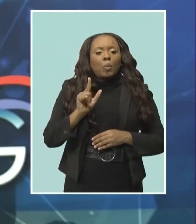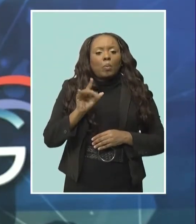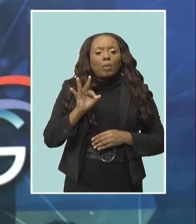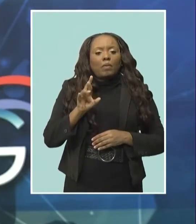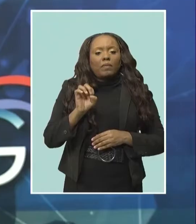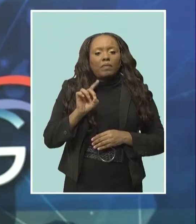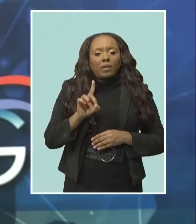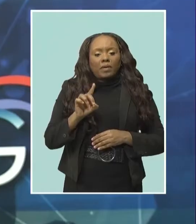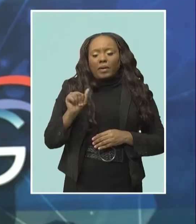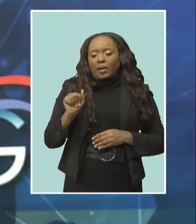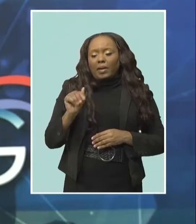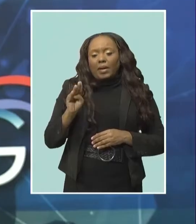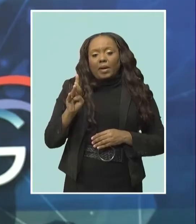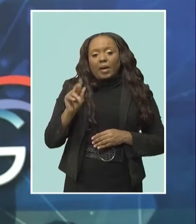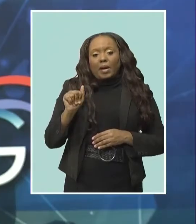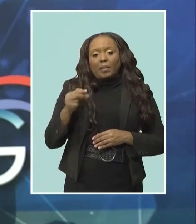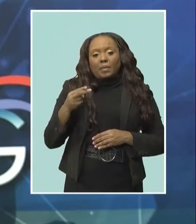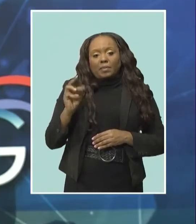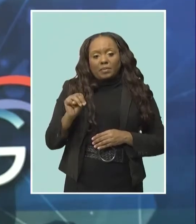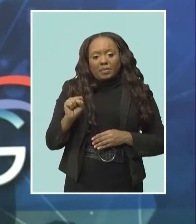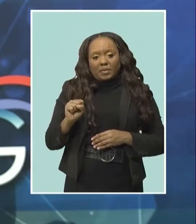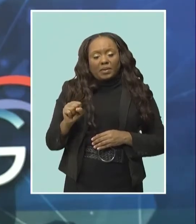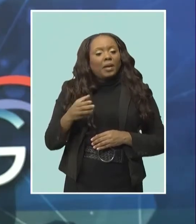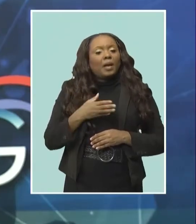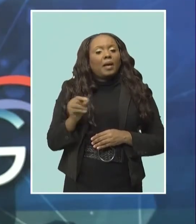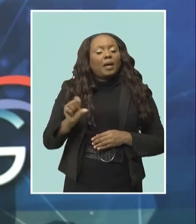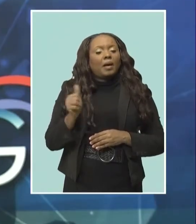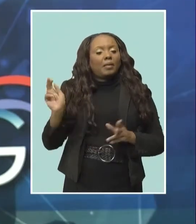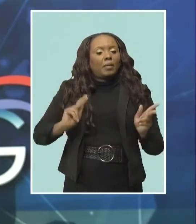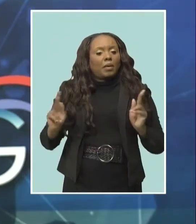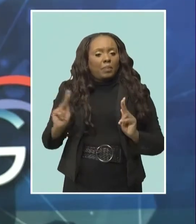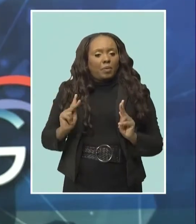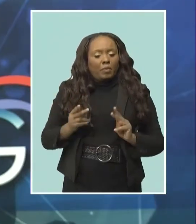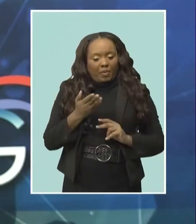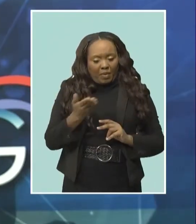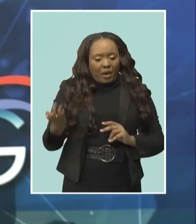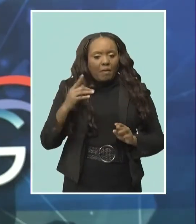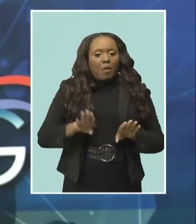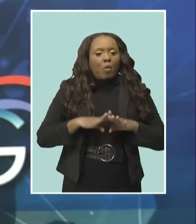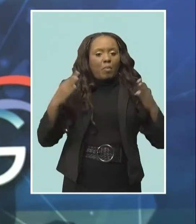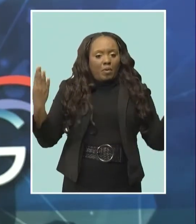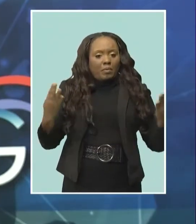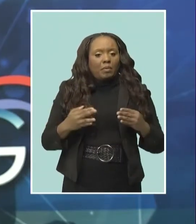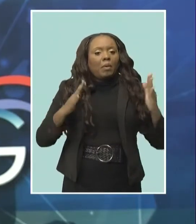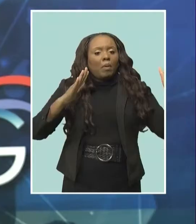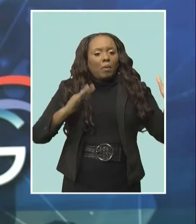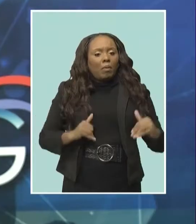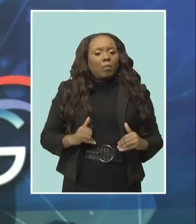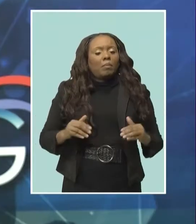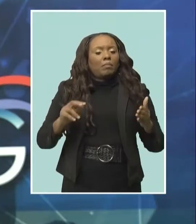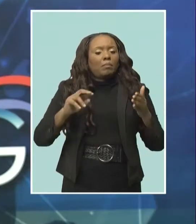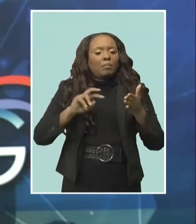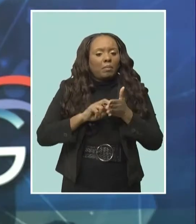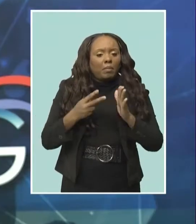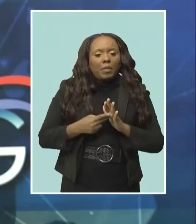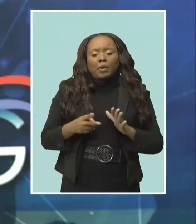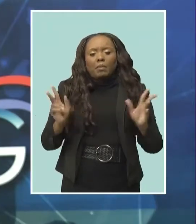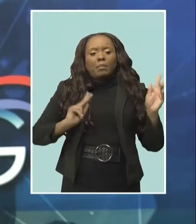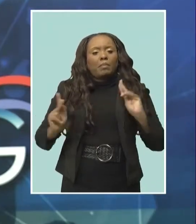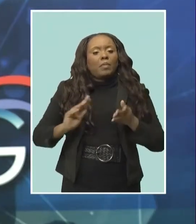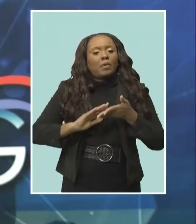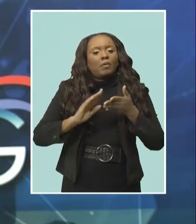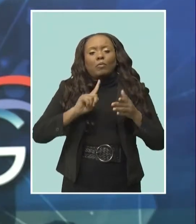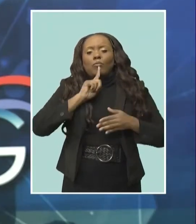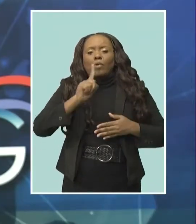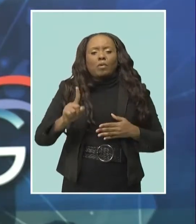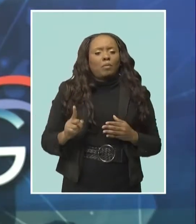William Dugid, and Member of Parliament for the area Dr. Rommel Springer. Mr. Abrams is hoping the facility will bring happiness to the residents